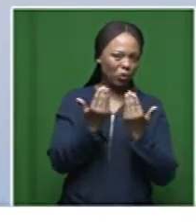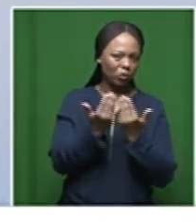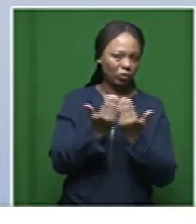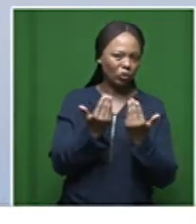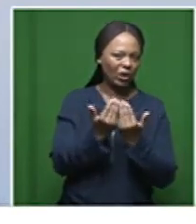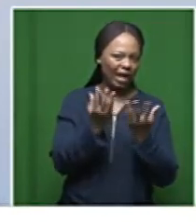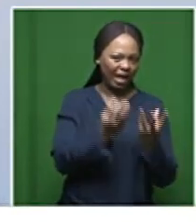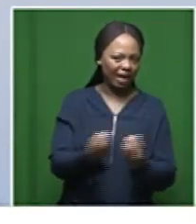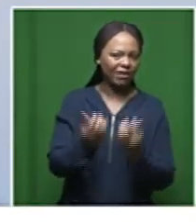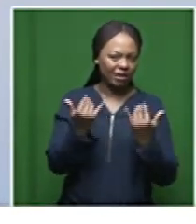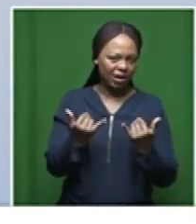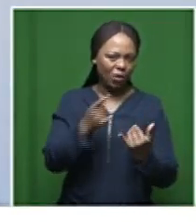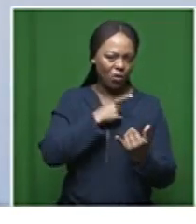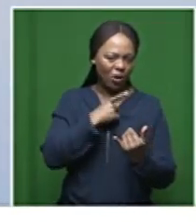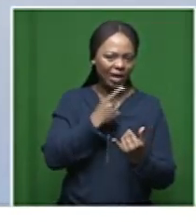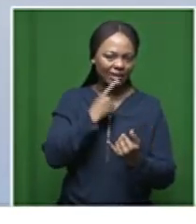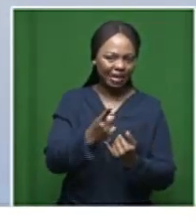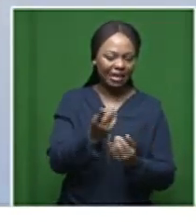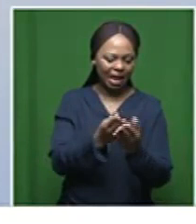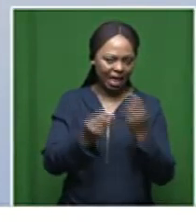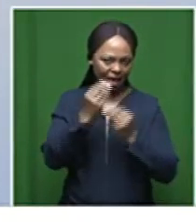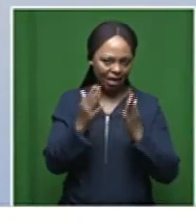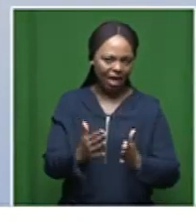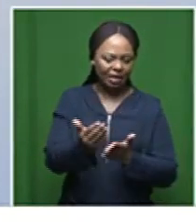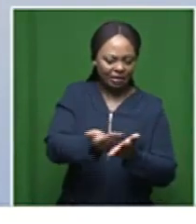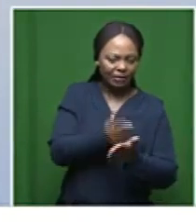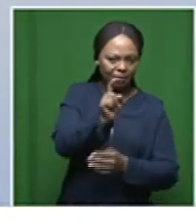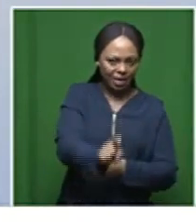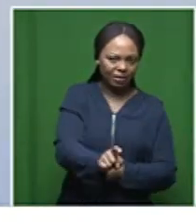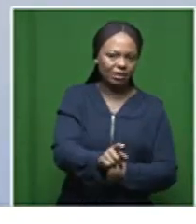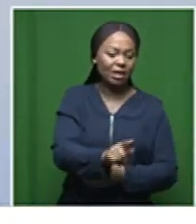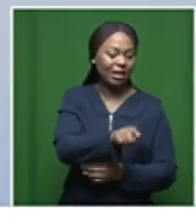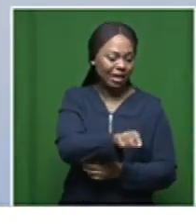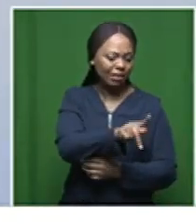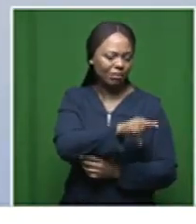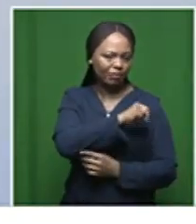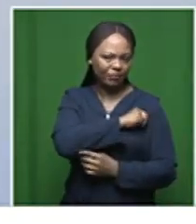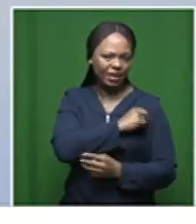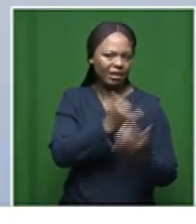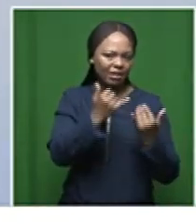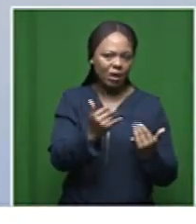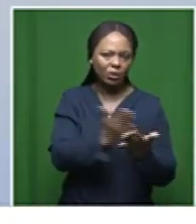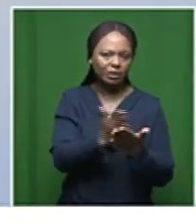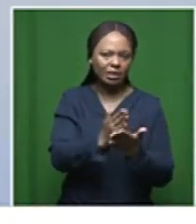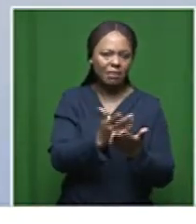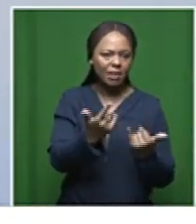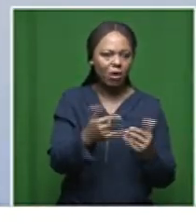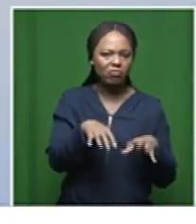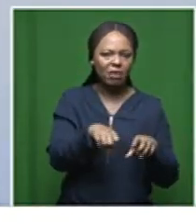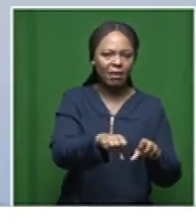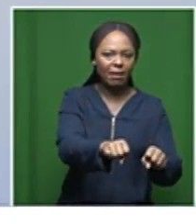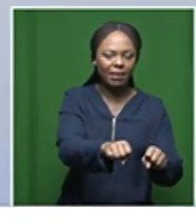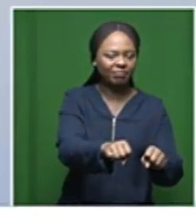for the scholars. So those provinces, for instance, have not really been able to really pick up and get back to where they are.